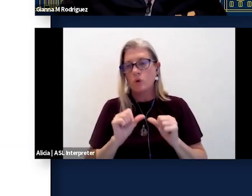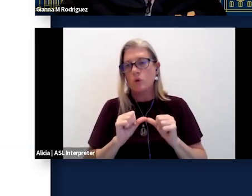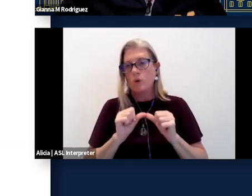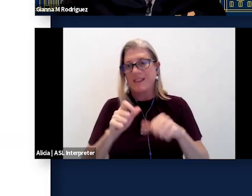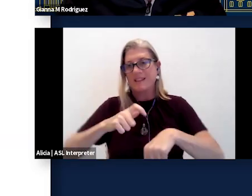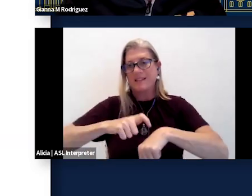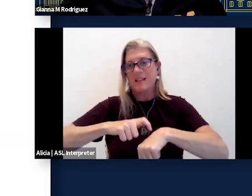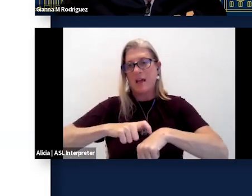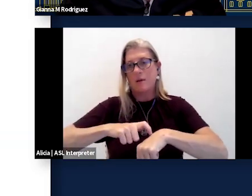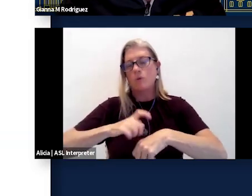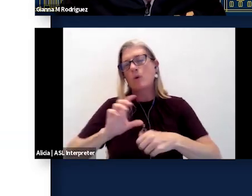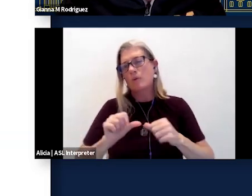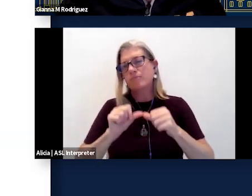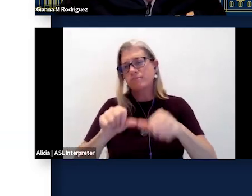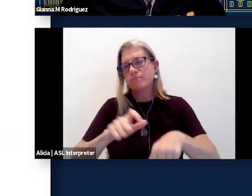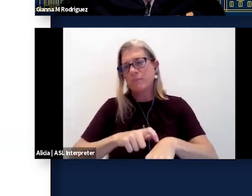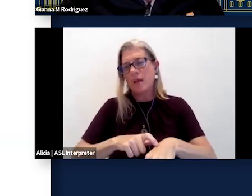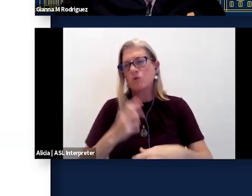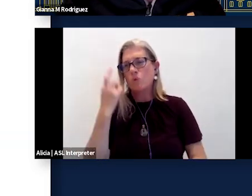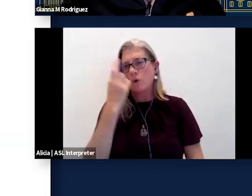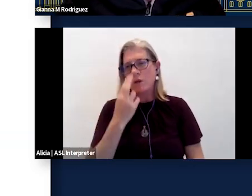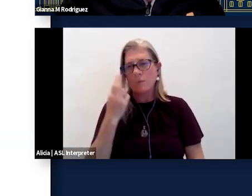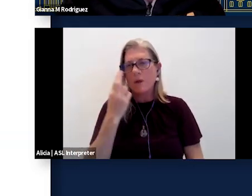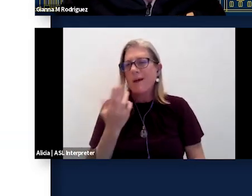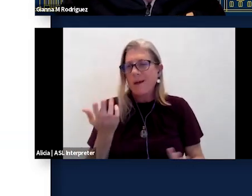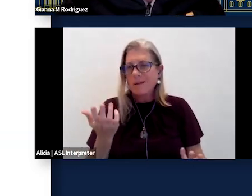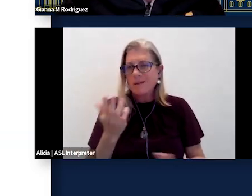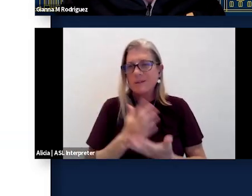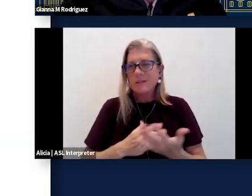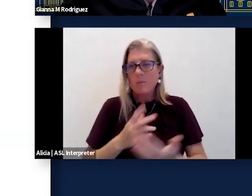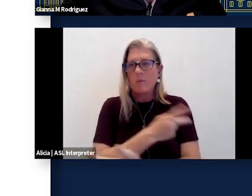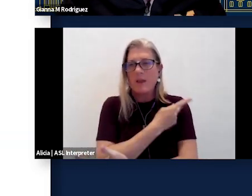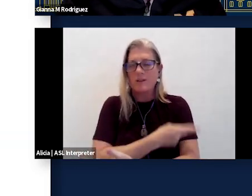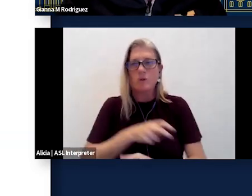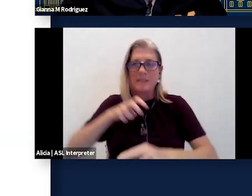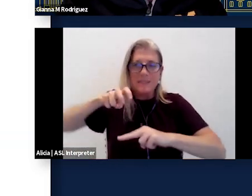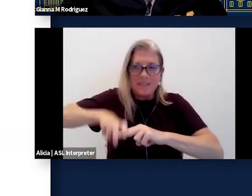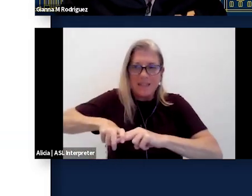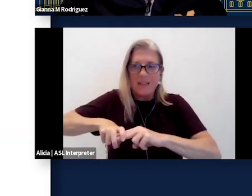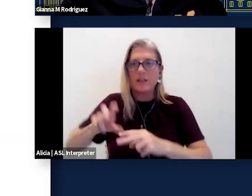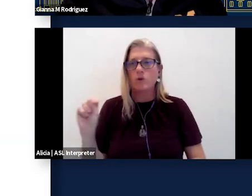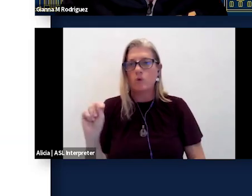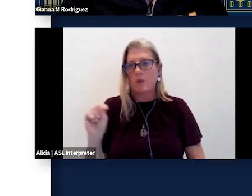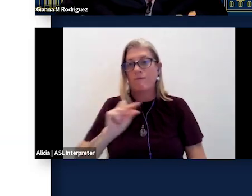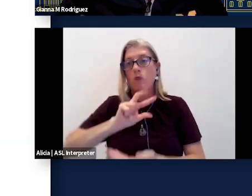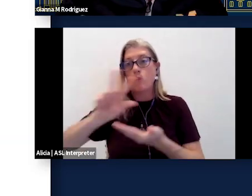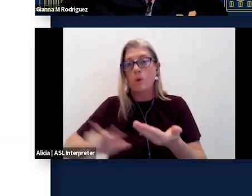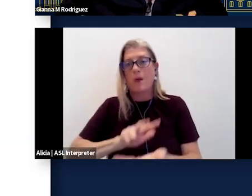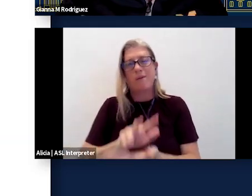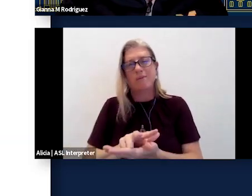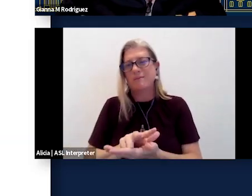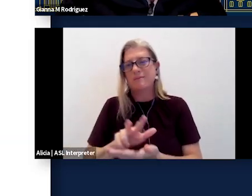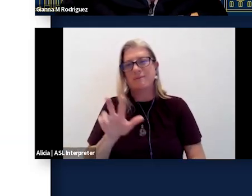bowel emptying is reasonable. I have some patients sitting in the toilet for 3 hours, and it's definitely not what we